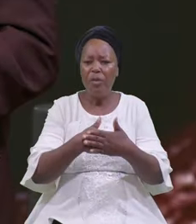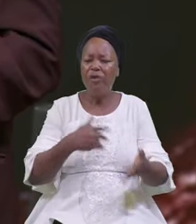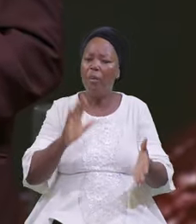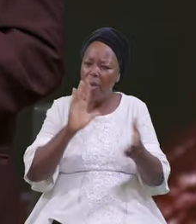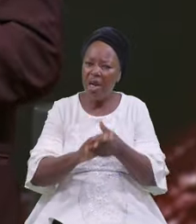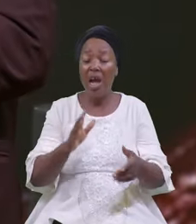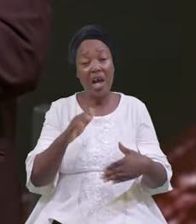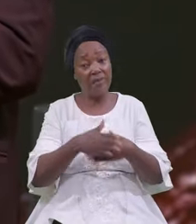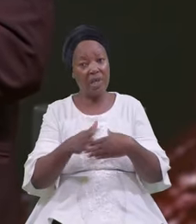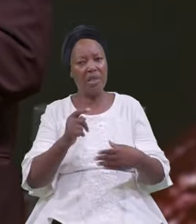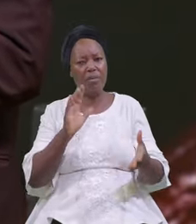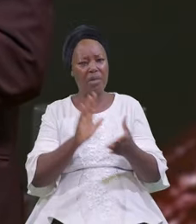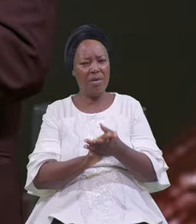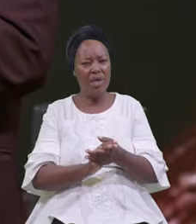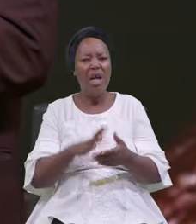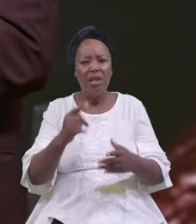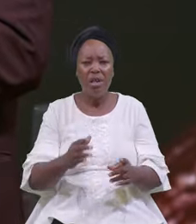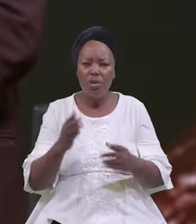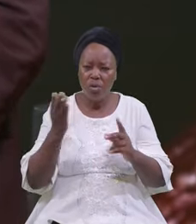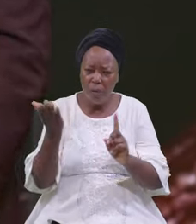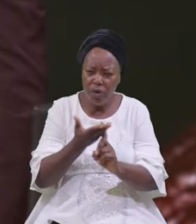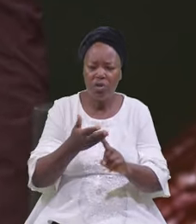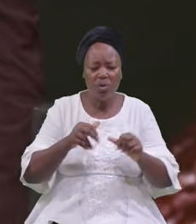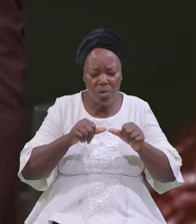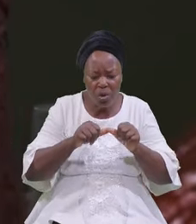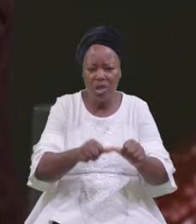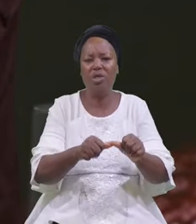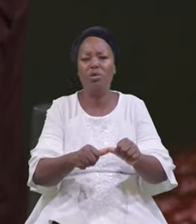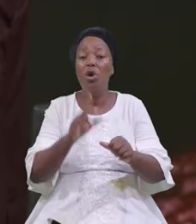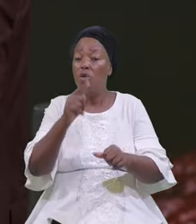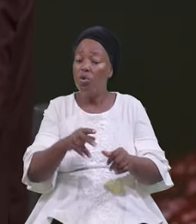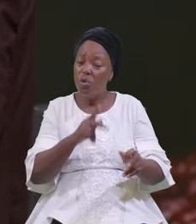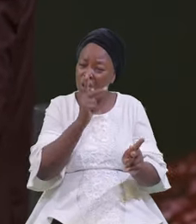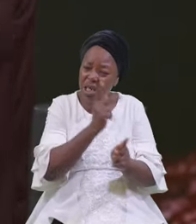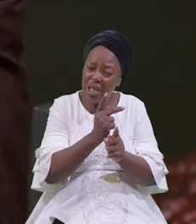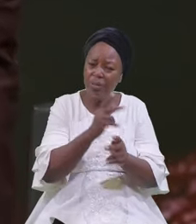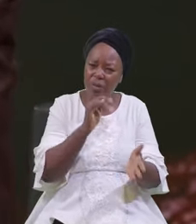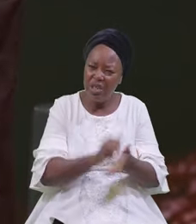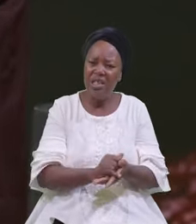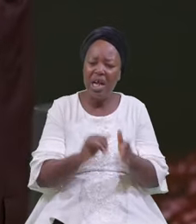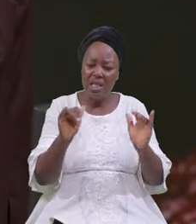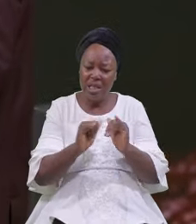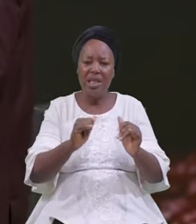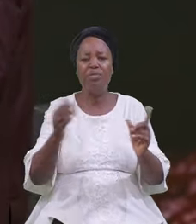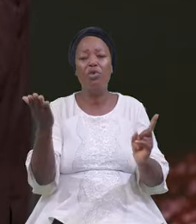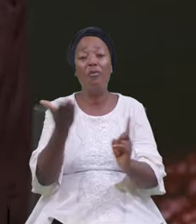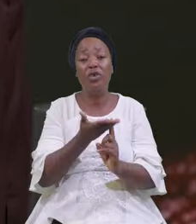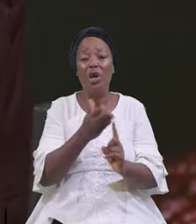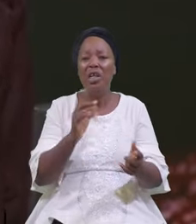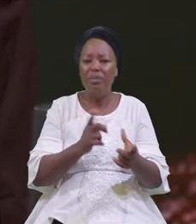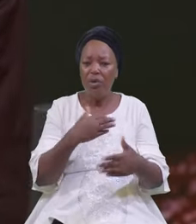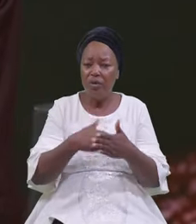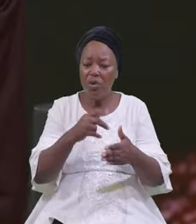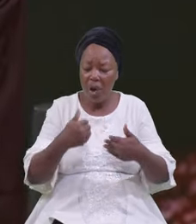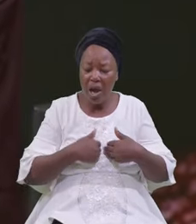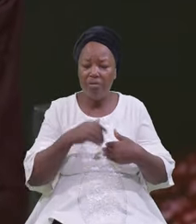the marriage, the conviction goes on. You maintain the same conviction. Before you had